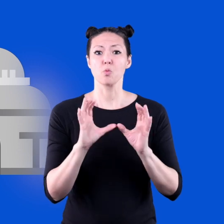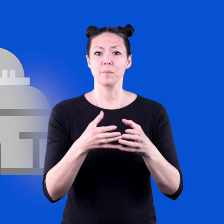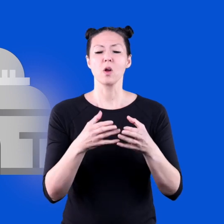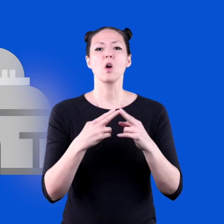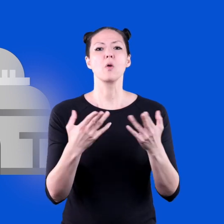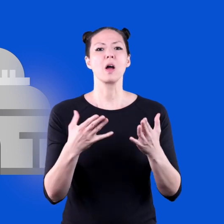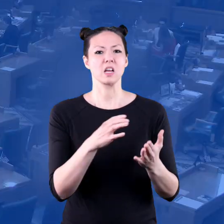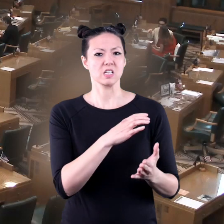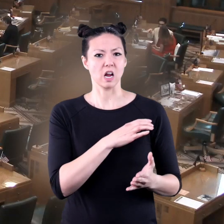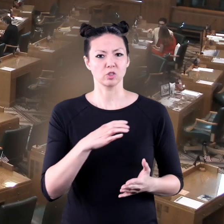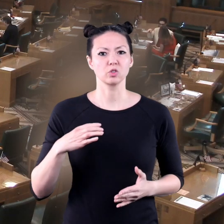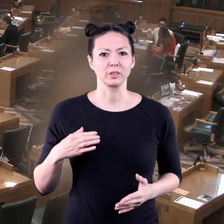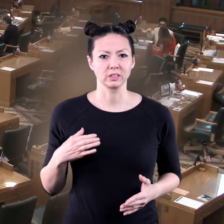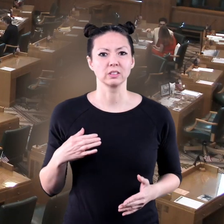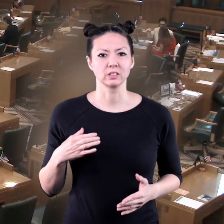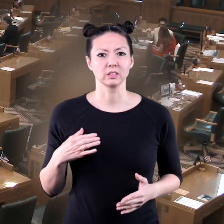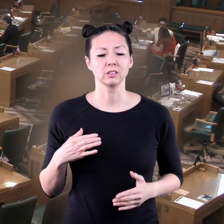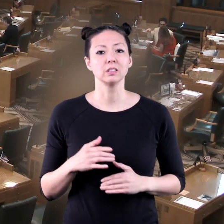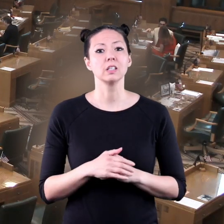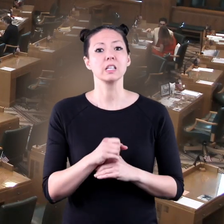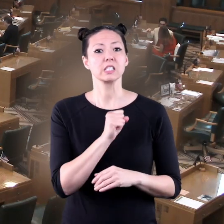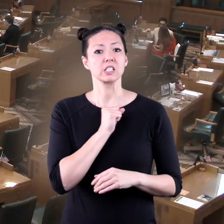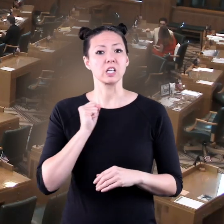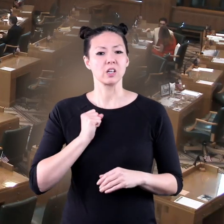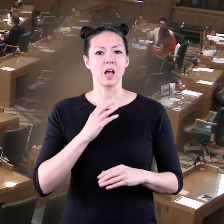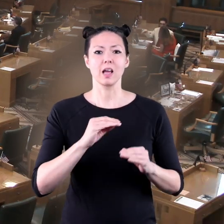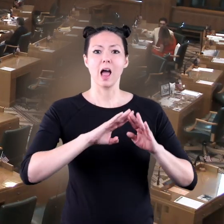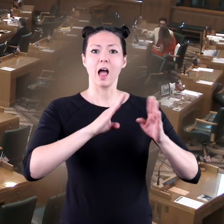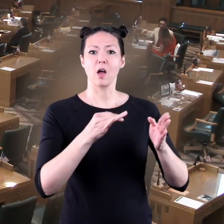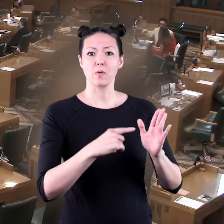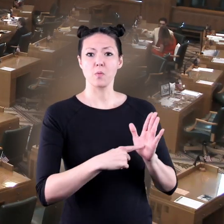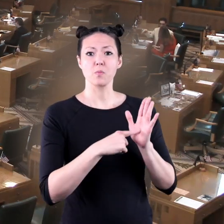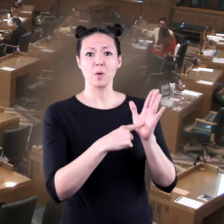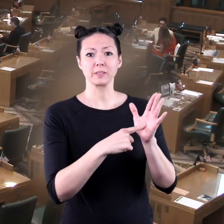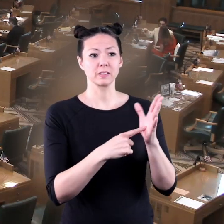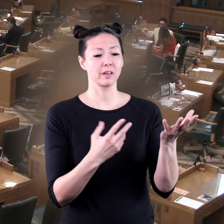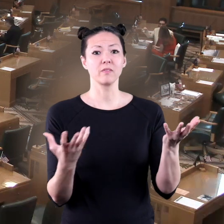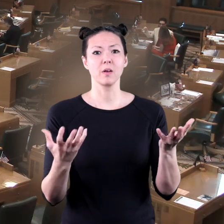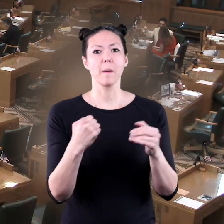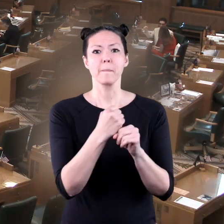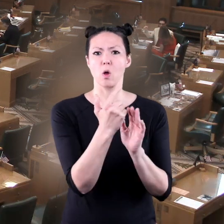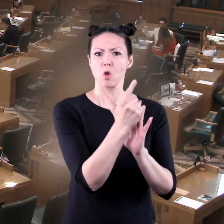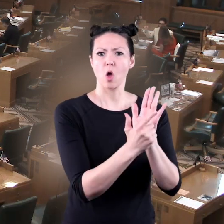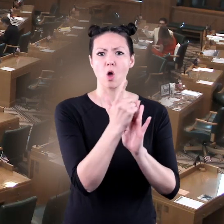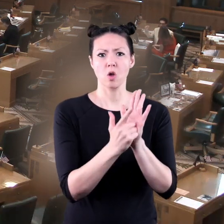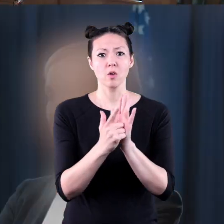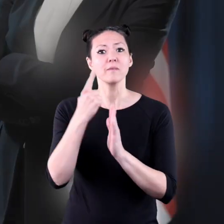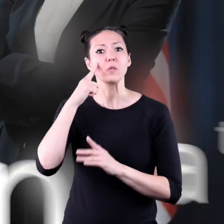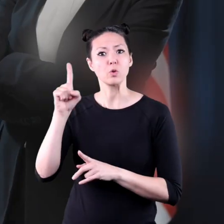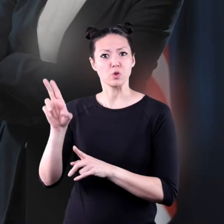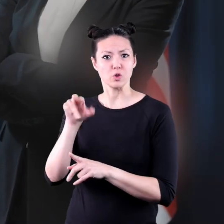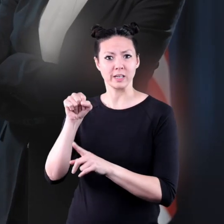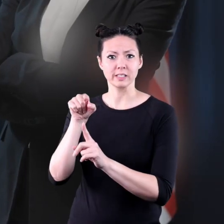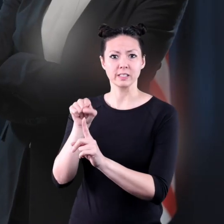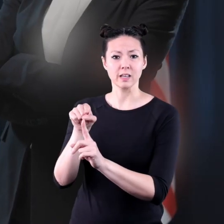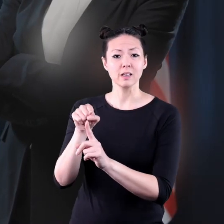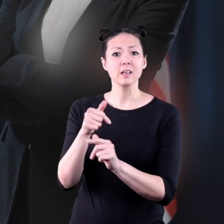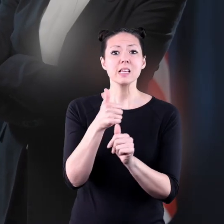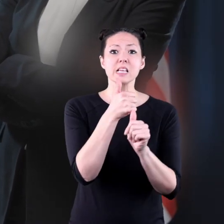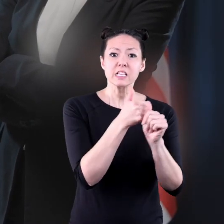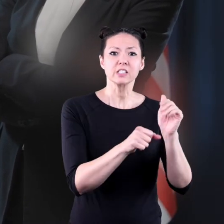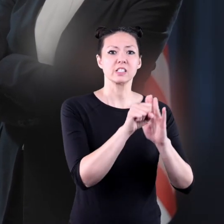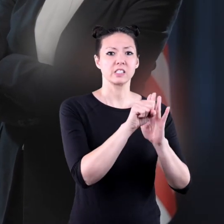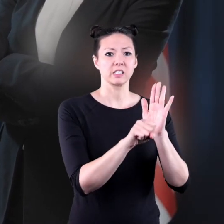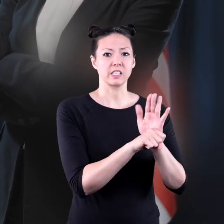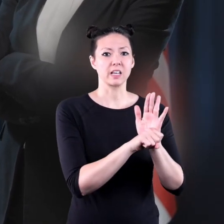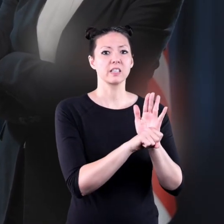Congress. The Senate and the House of Representatives make laws for the United States. Each state in the United